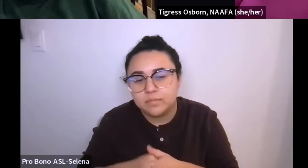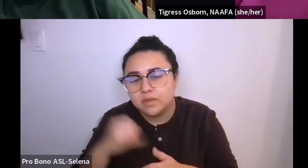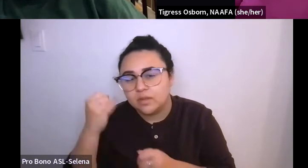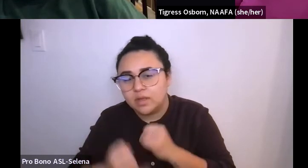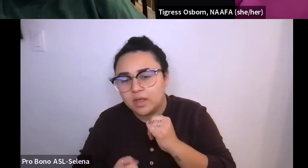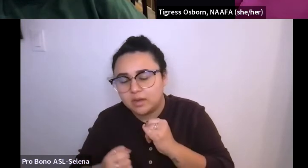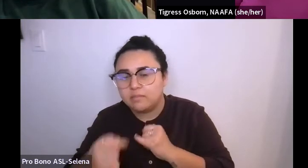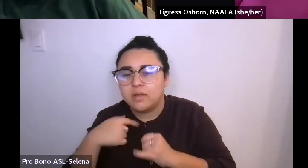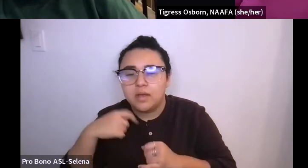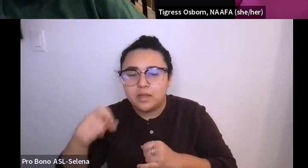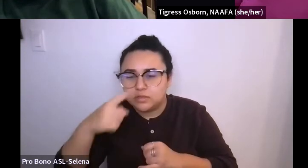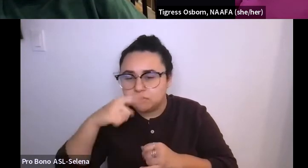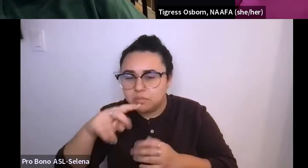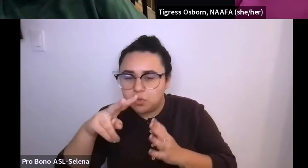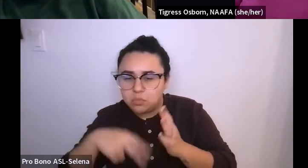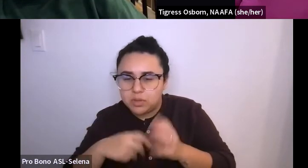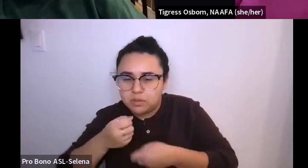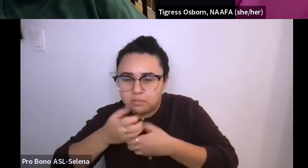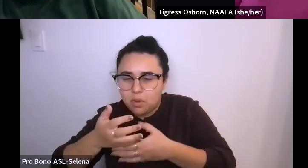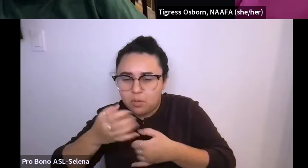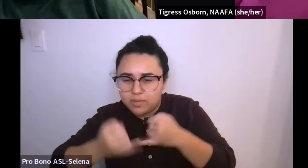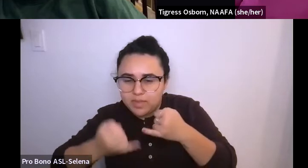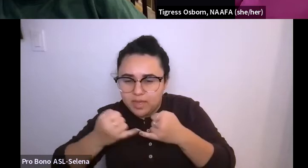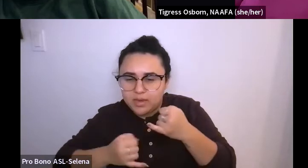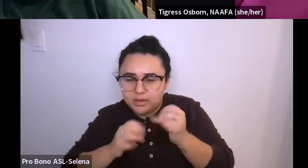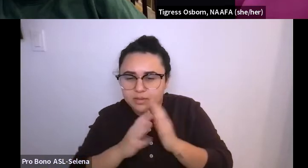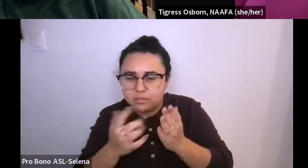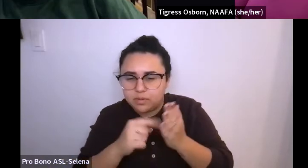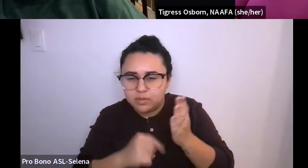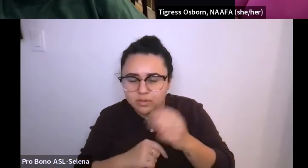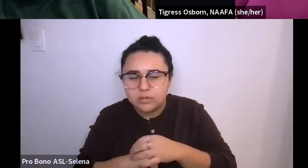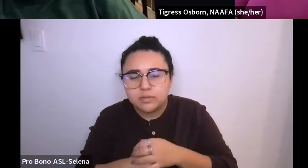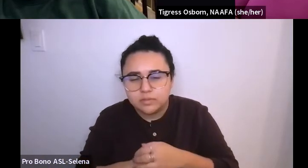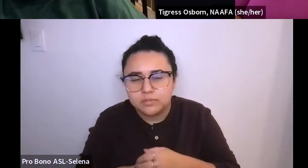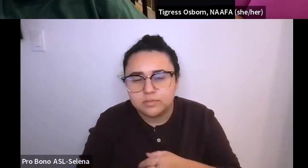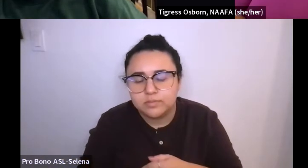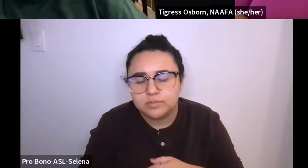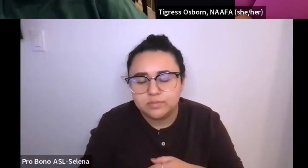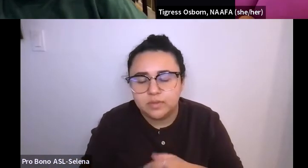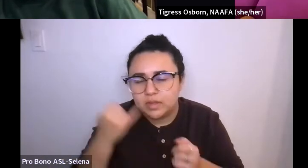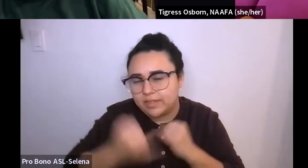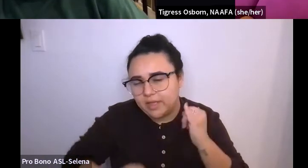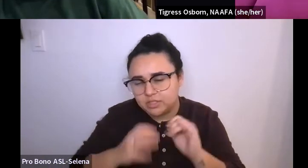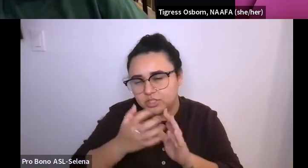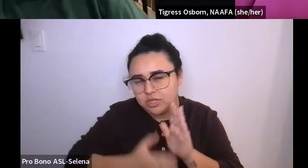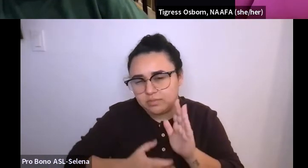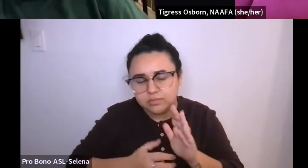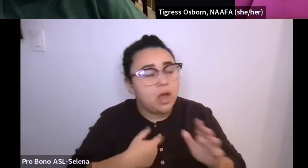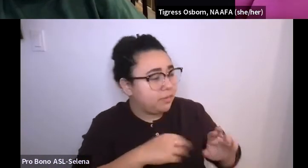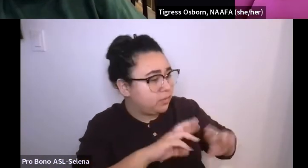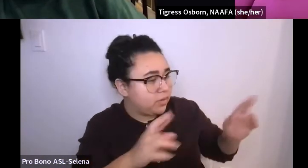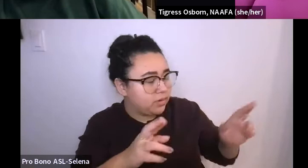to read the poem at the very end of my last chapter. Okay, I'll get ready.